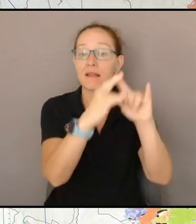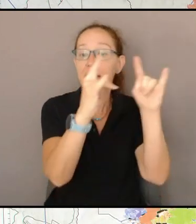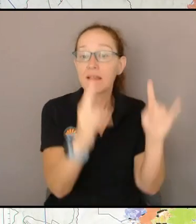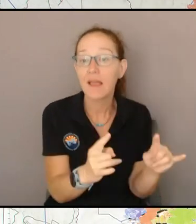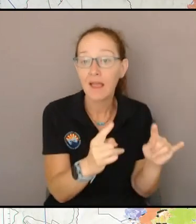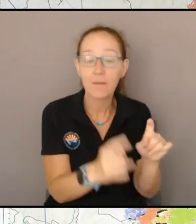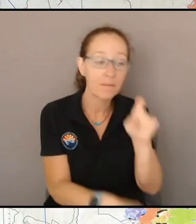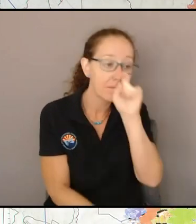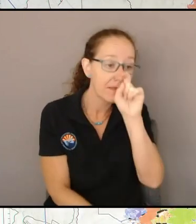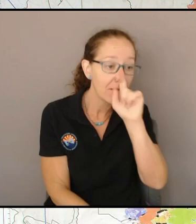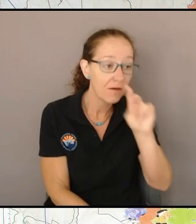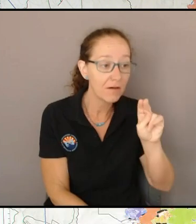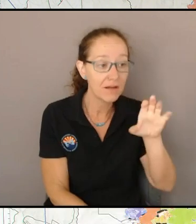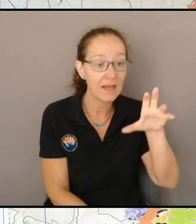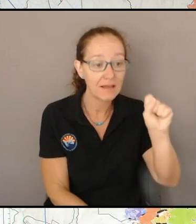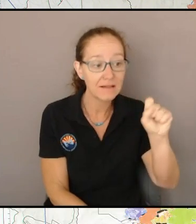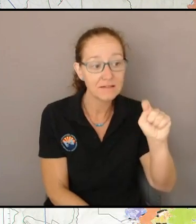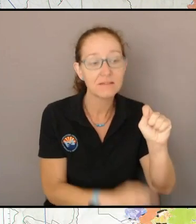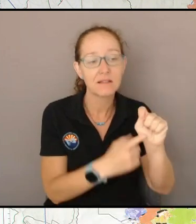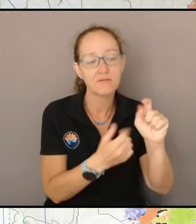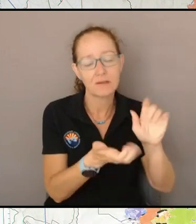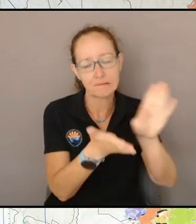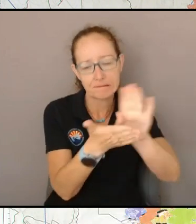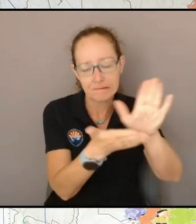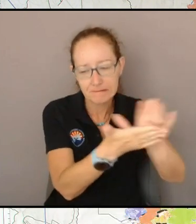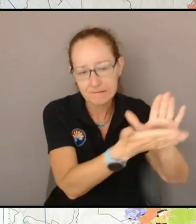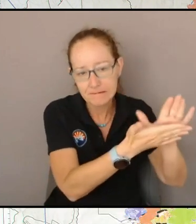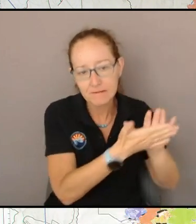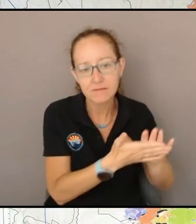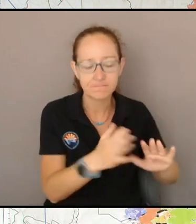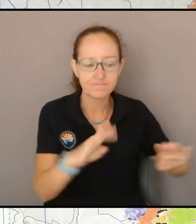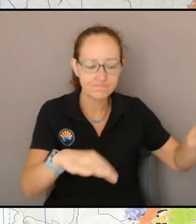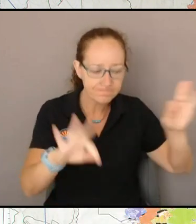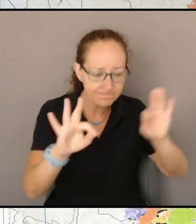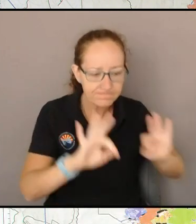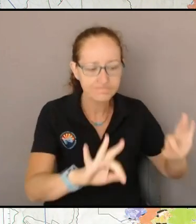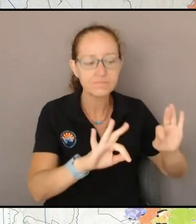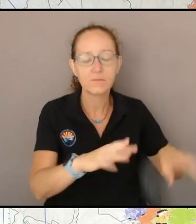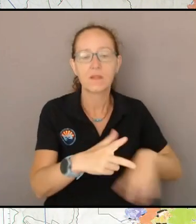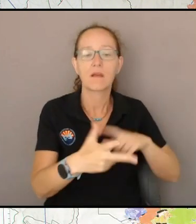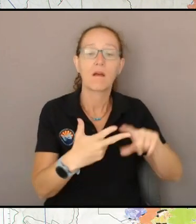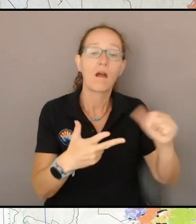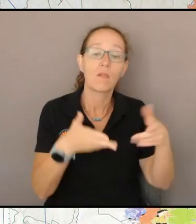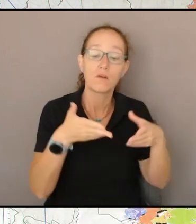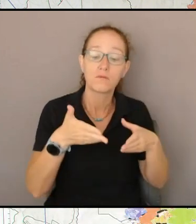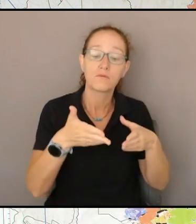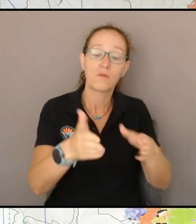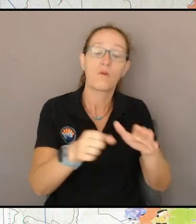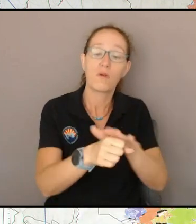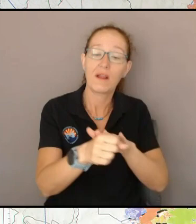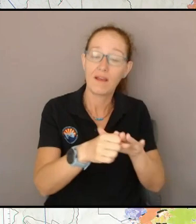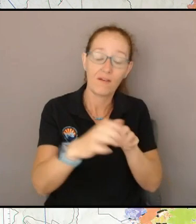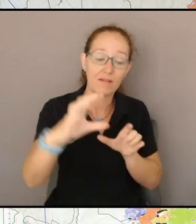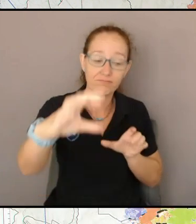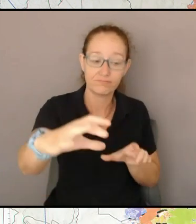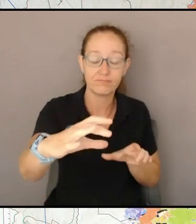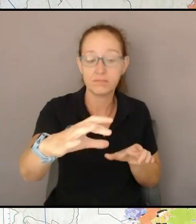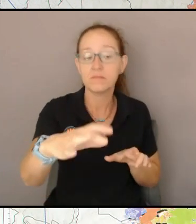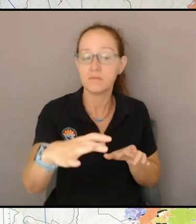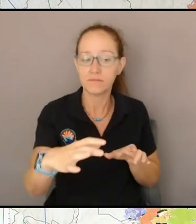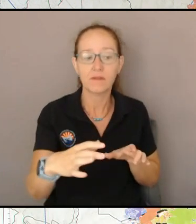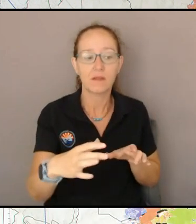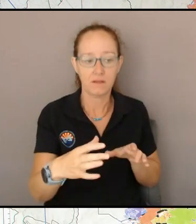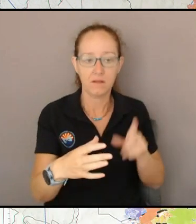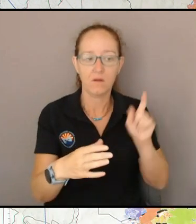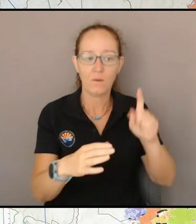Nest. And then there's another section of road they're working on with material for removal of some of the material that's out there